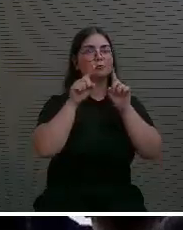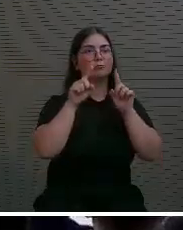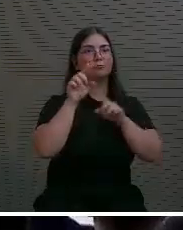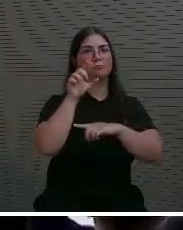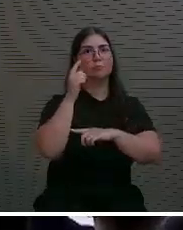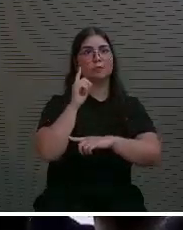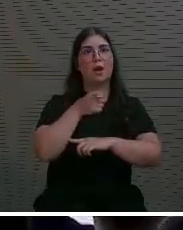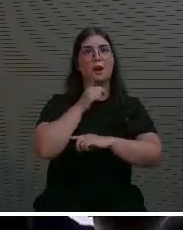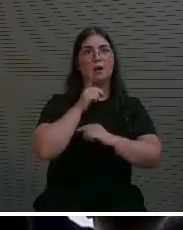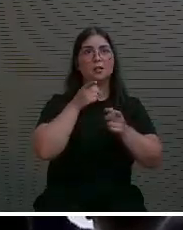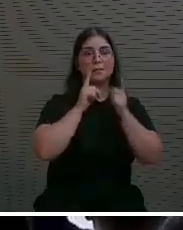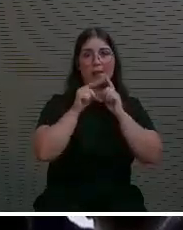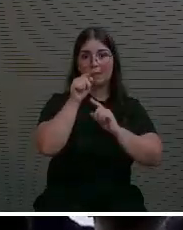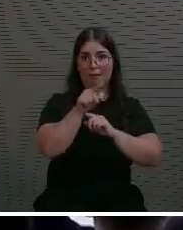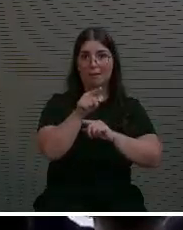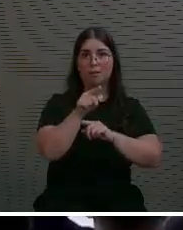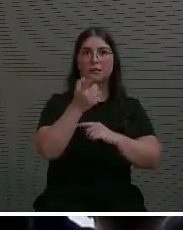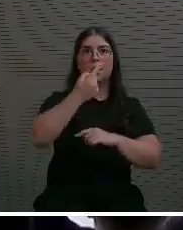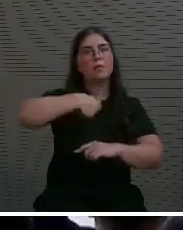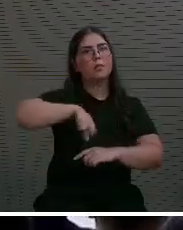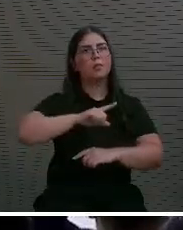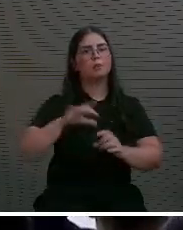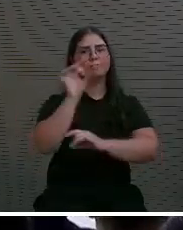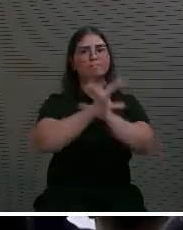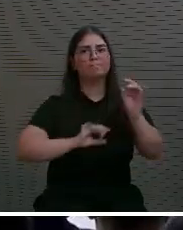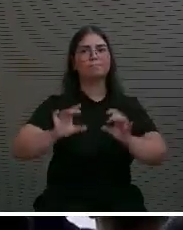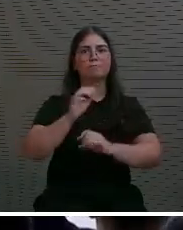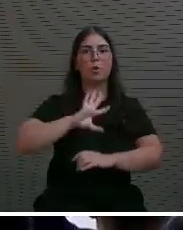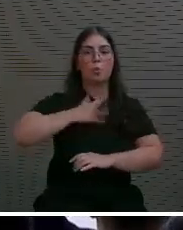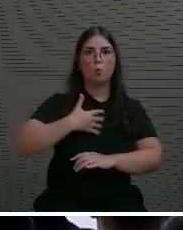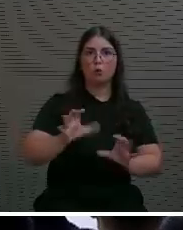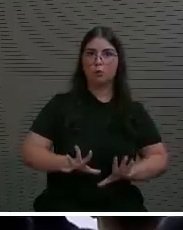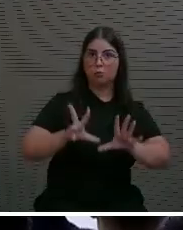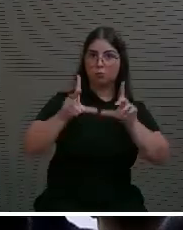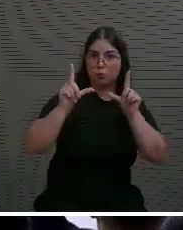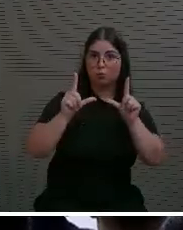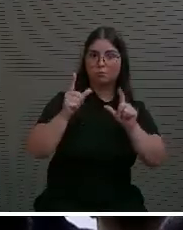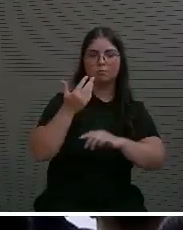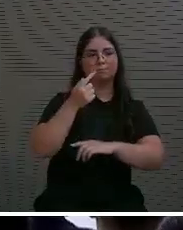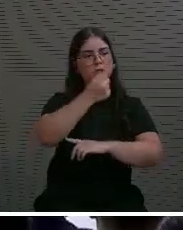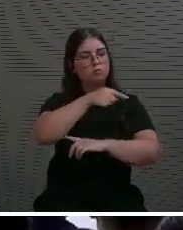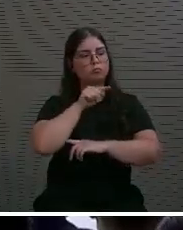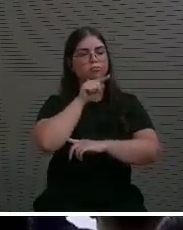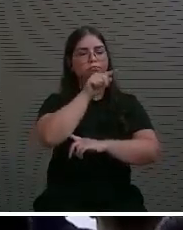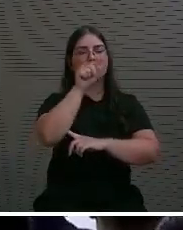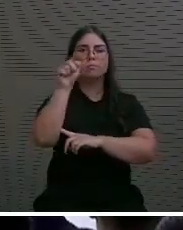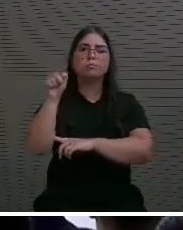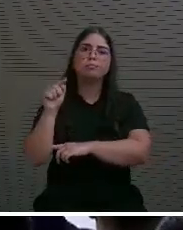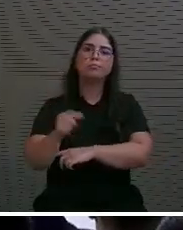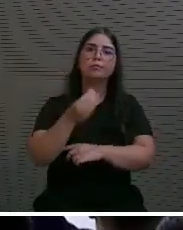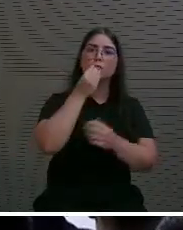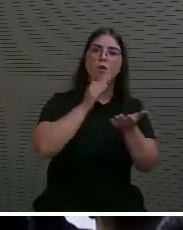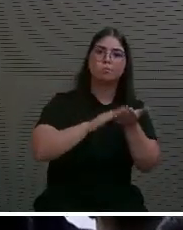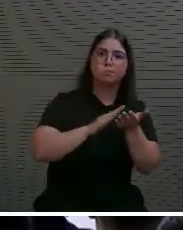we in Europe, in the developed world, we go into a restaurant or we go into a supermarket, we have a